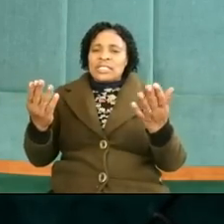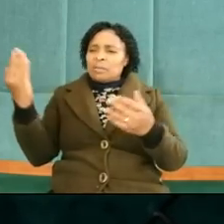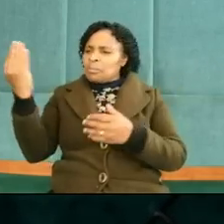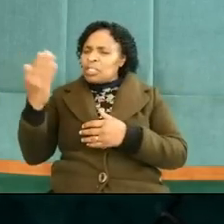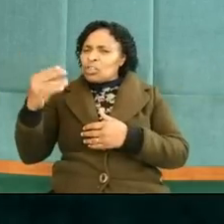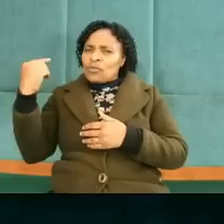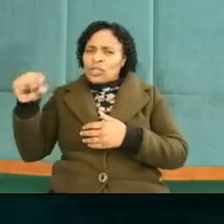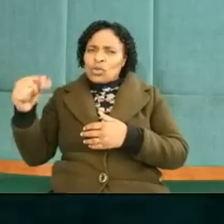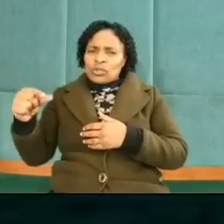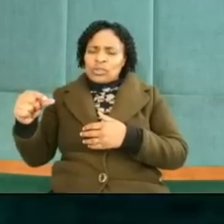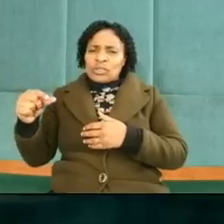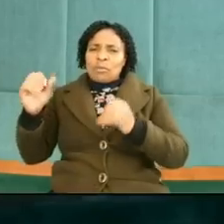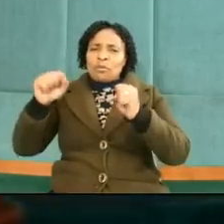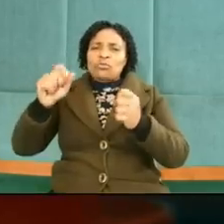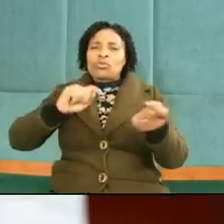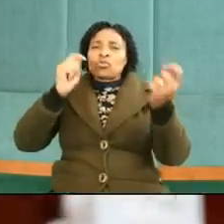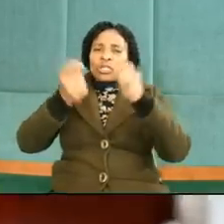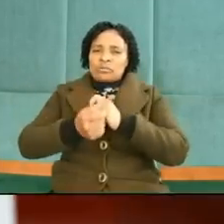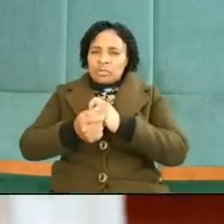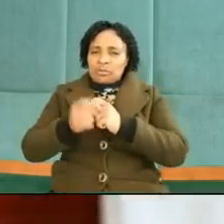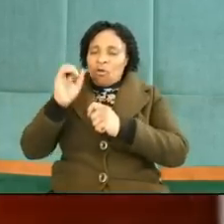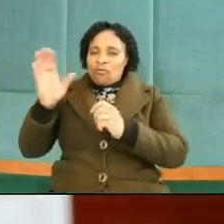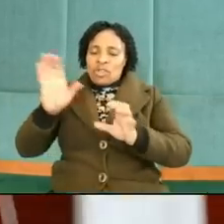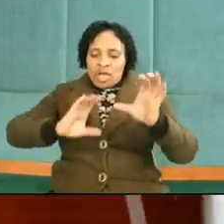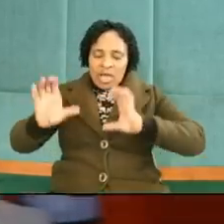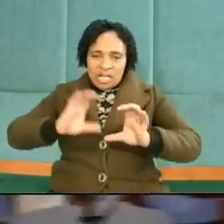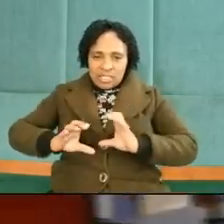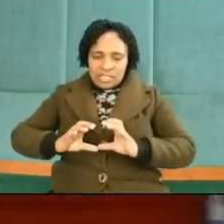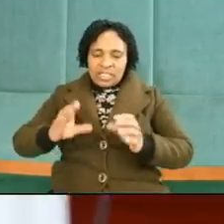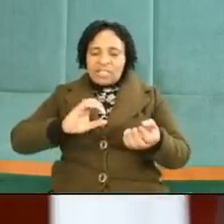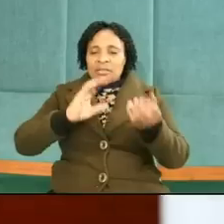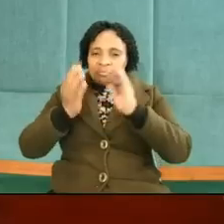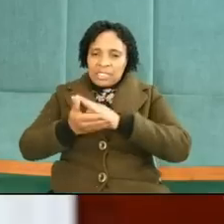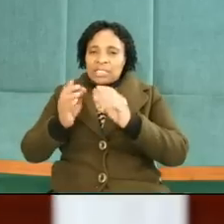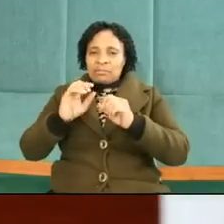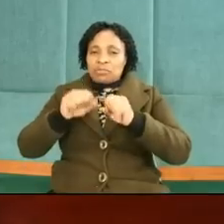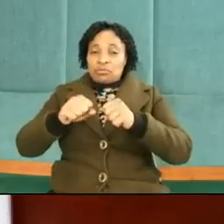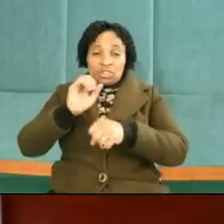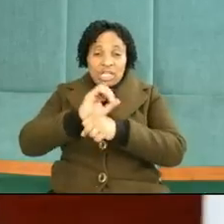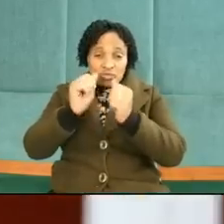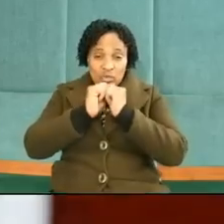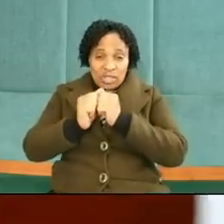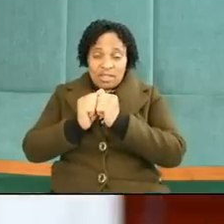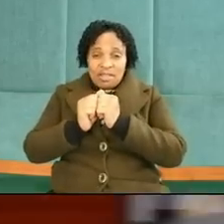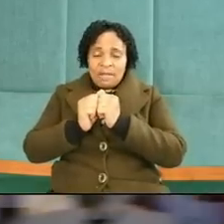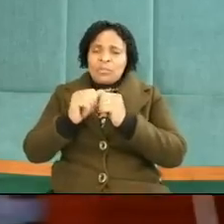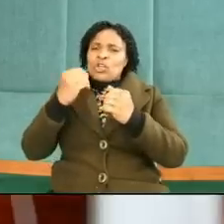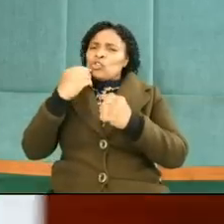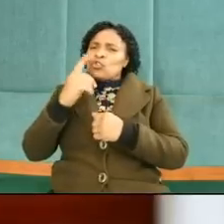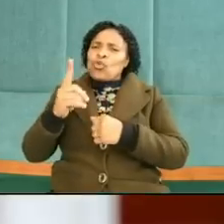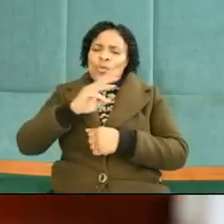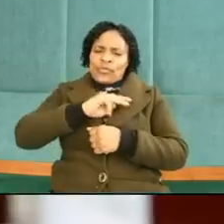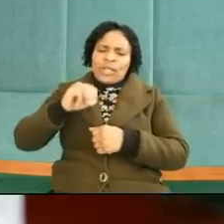the gospel was for a transformation of character, was for repentance. Is the church with me? Yeah. But the mission